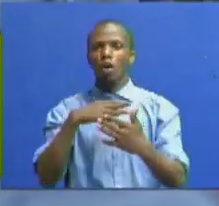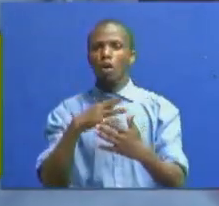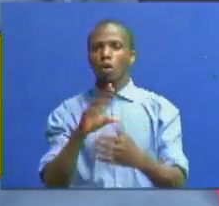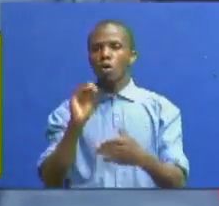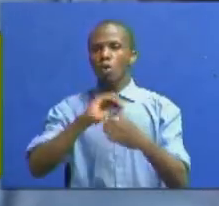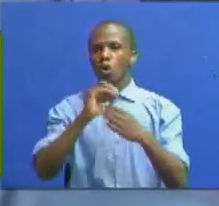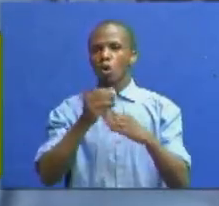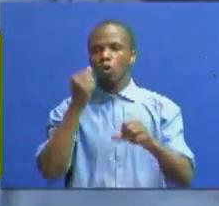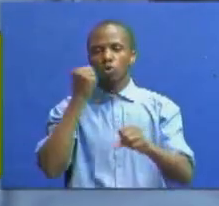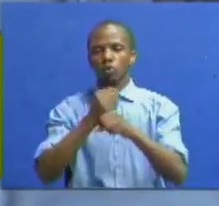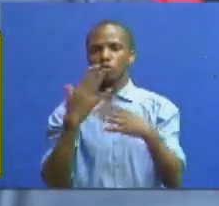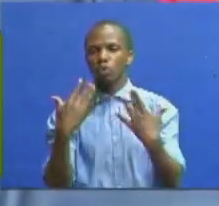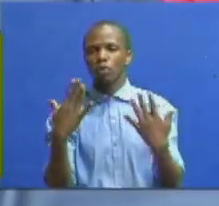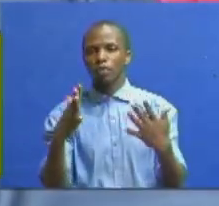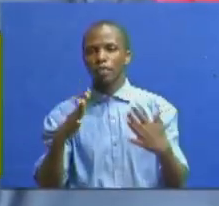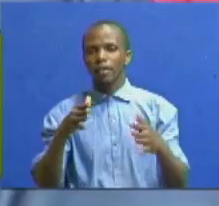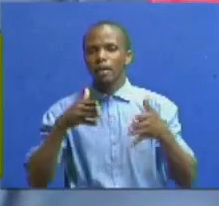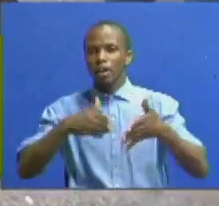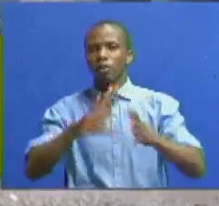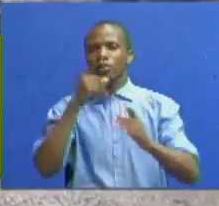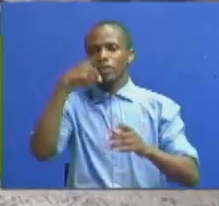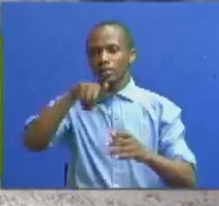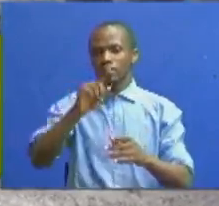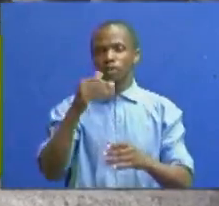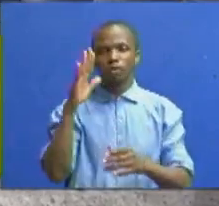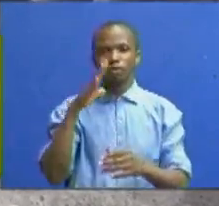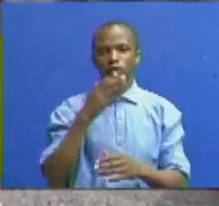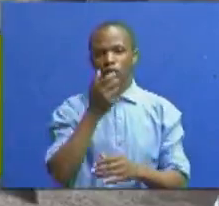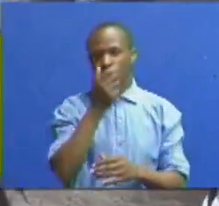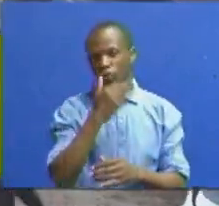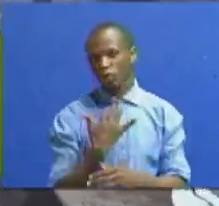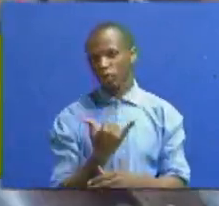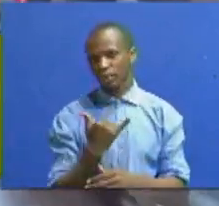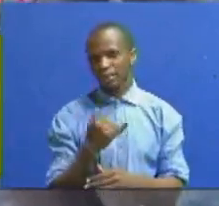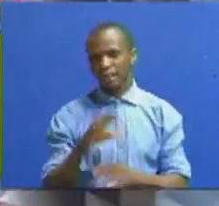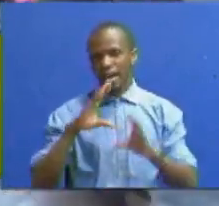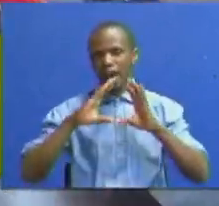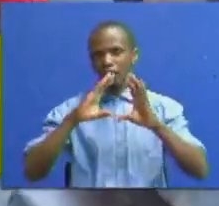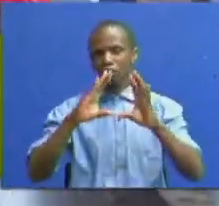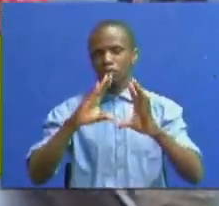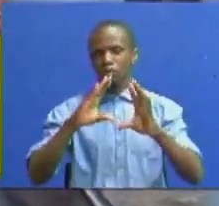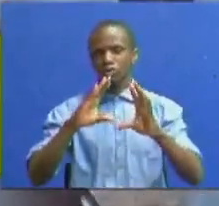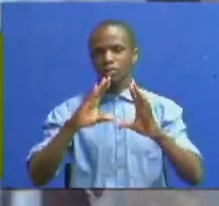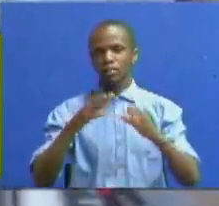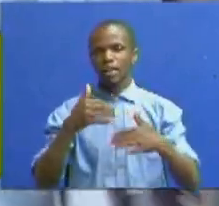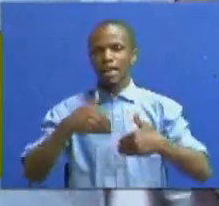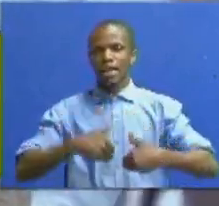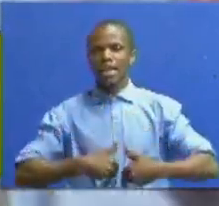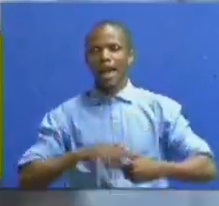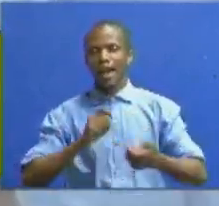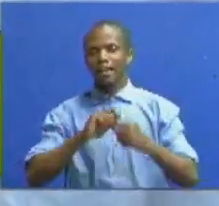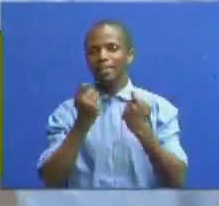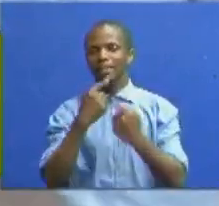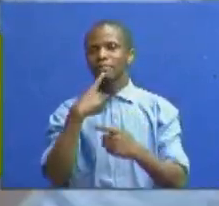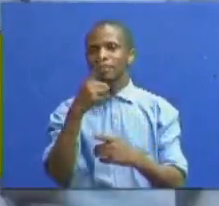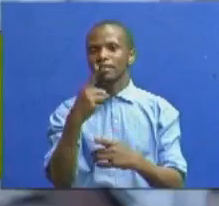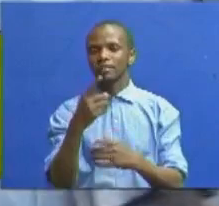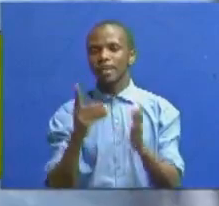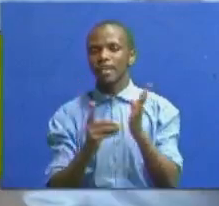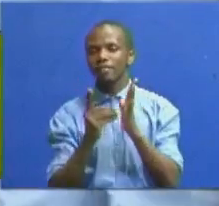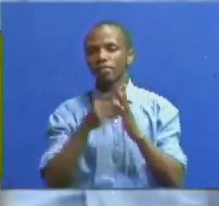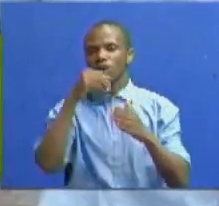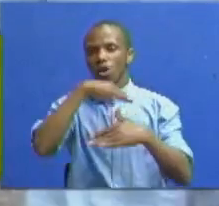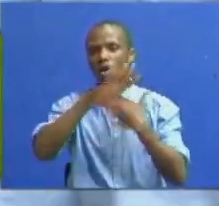to do things the way you want. Gitao termed his team as a young team, but he is working towards developing them